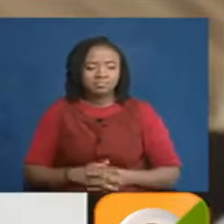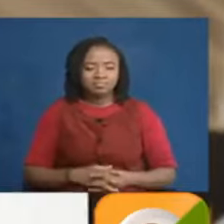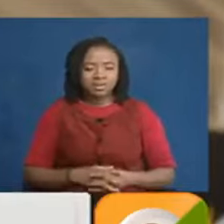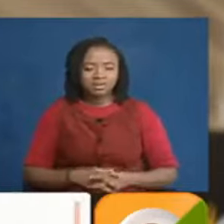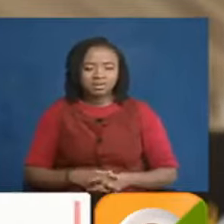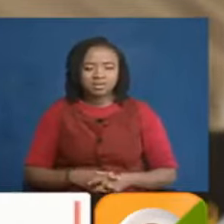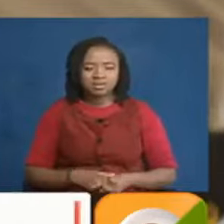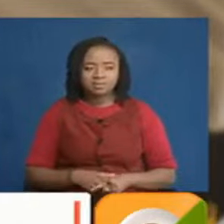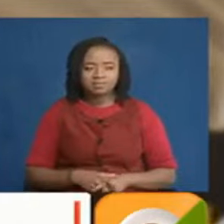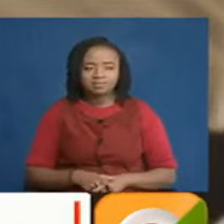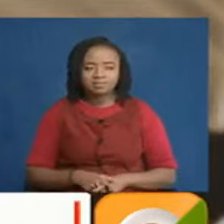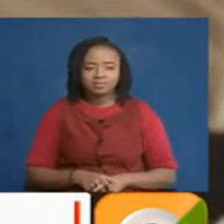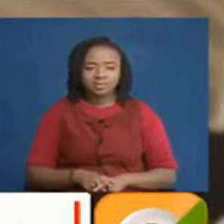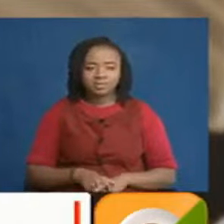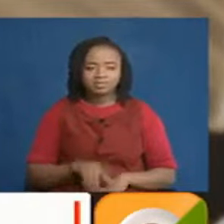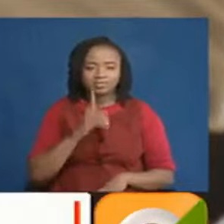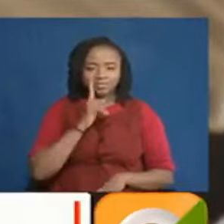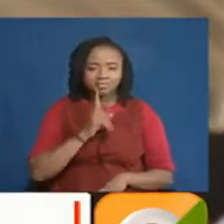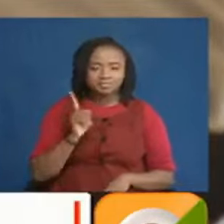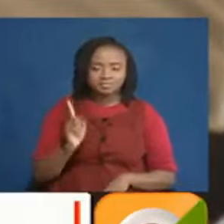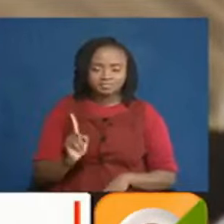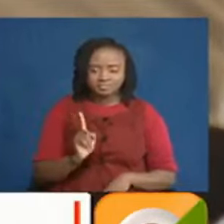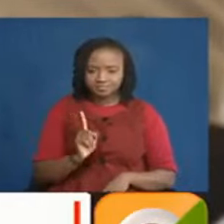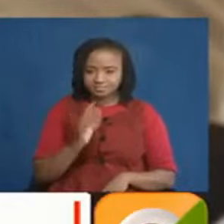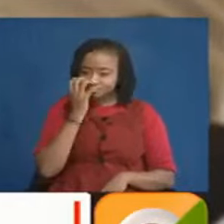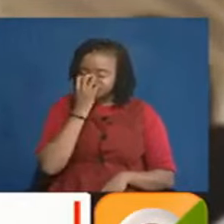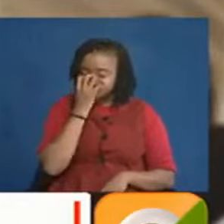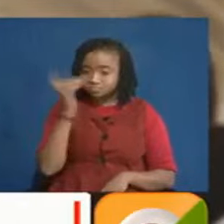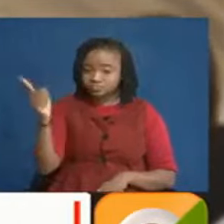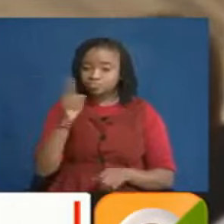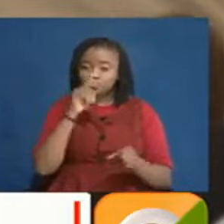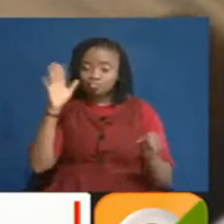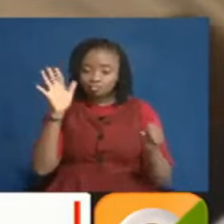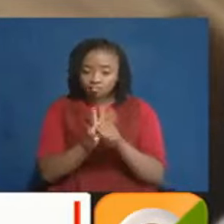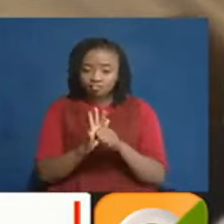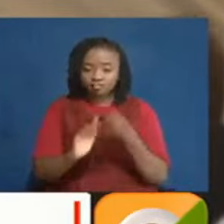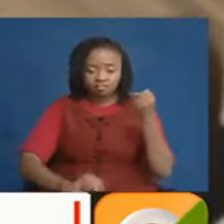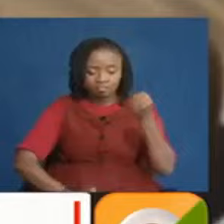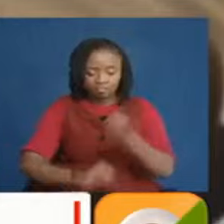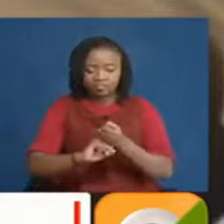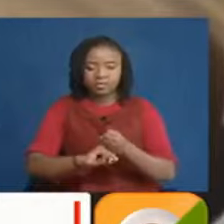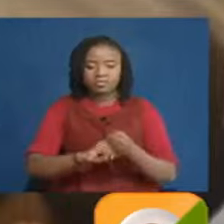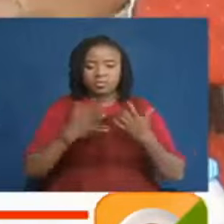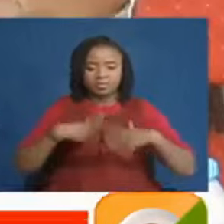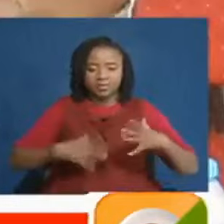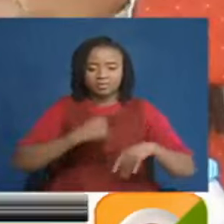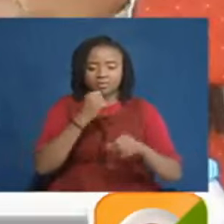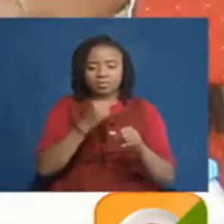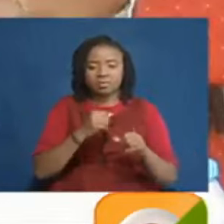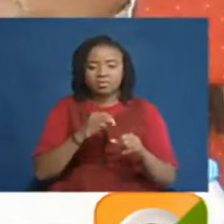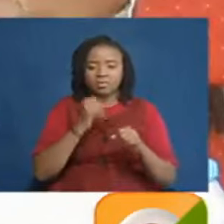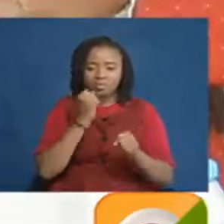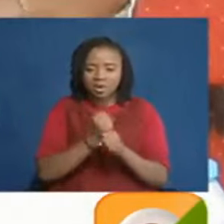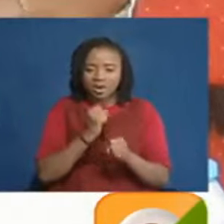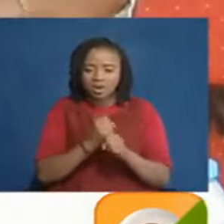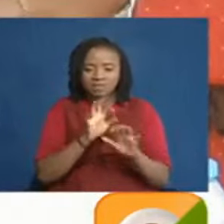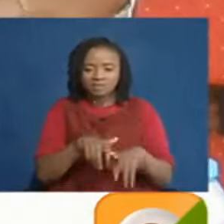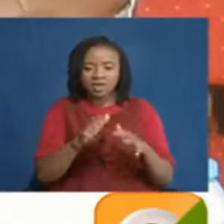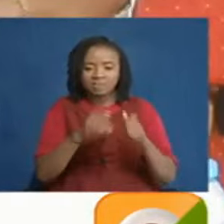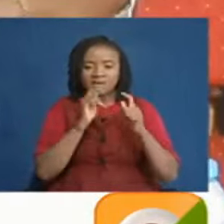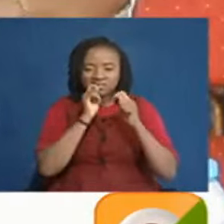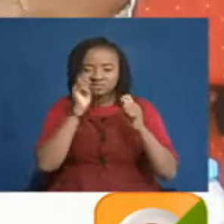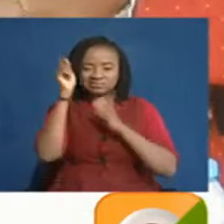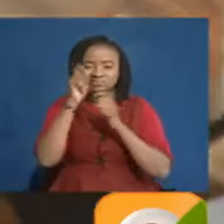Wewe ulitoa ahadi kupigania wakulima wa miwa katika kaunti ya Bungoma na Western na Kenya yote. Sio mambo ya kuimpeach